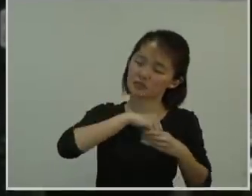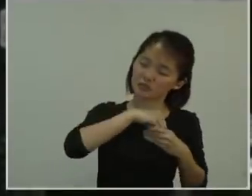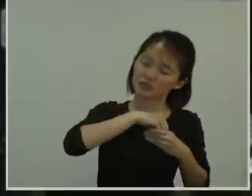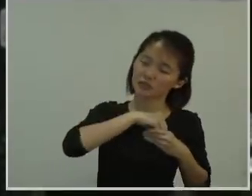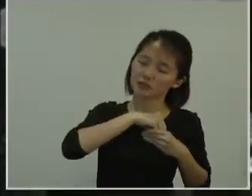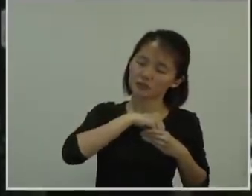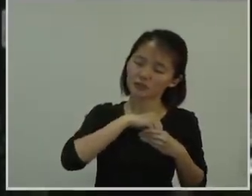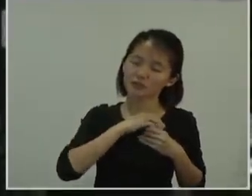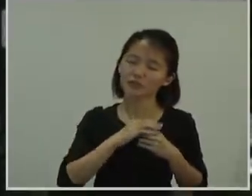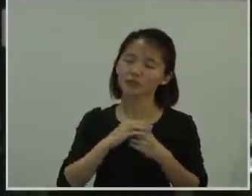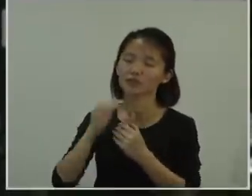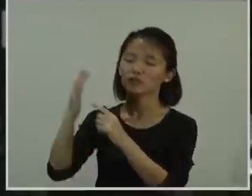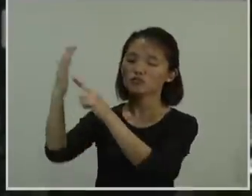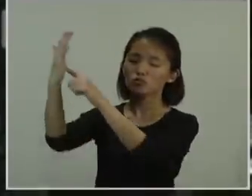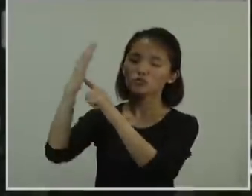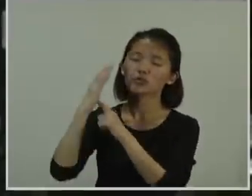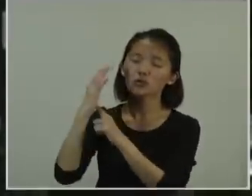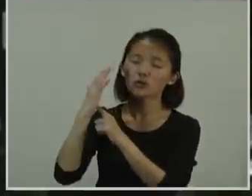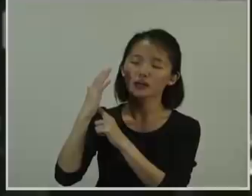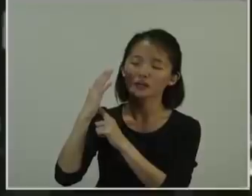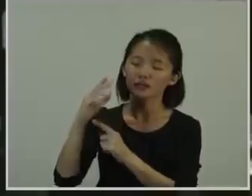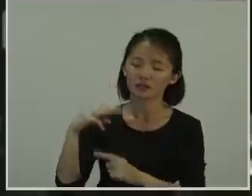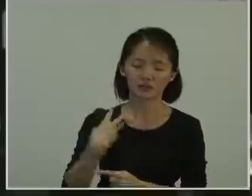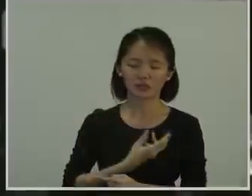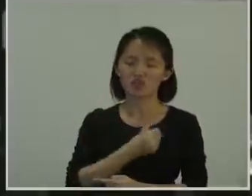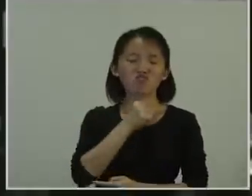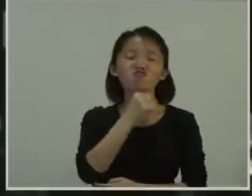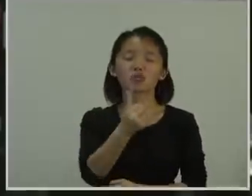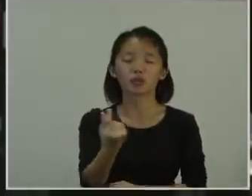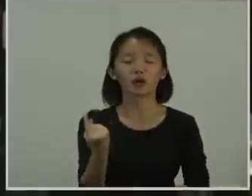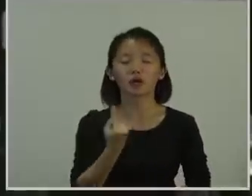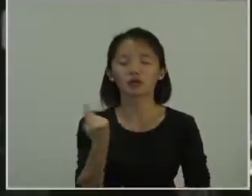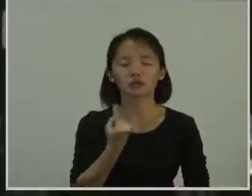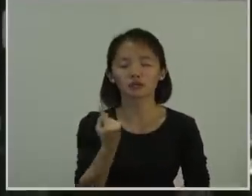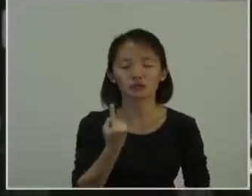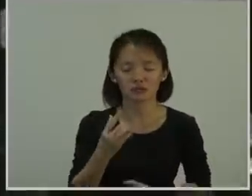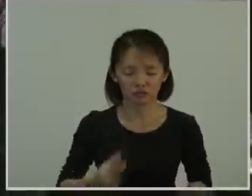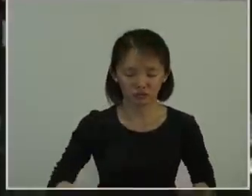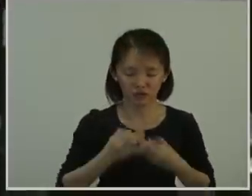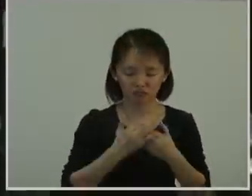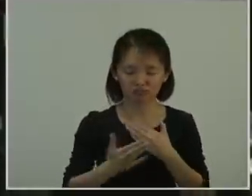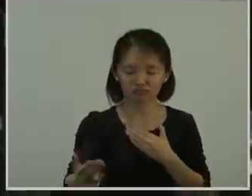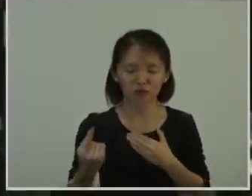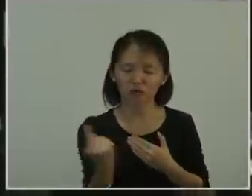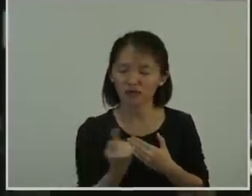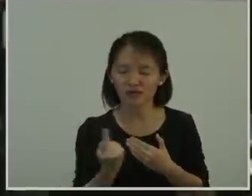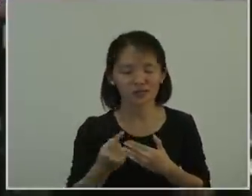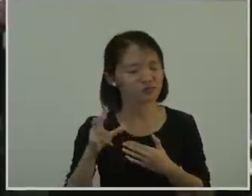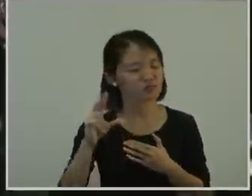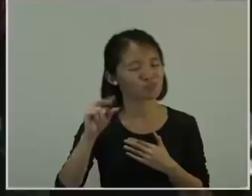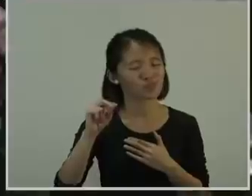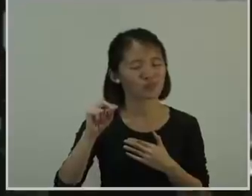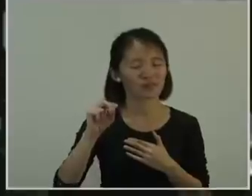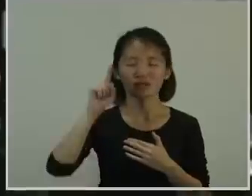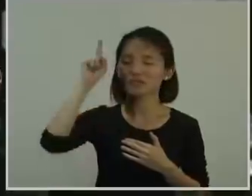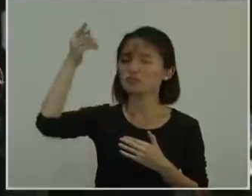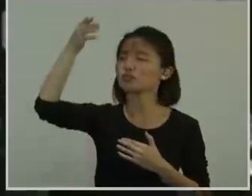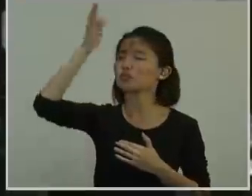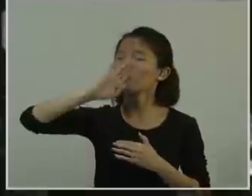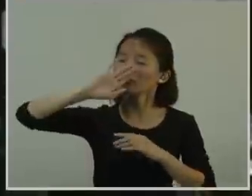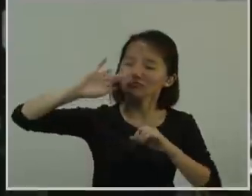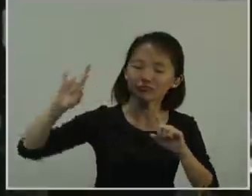Show us that we are not alone in life, that you are God with